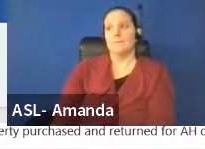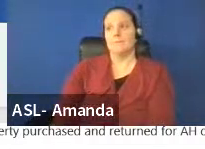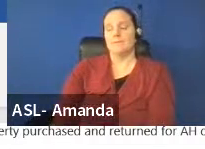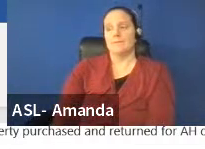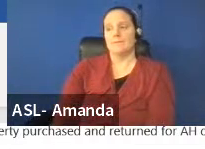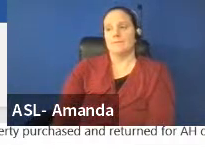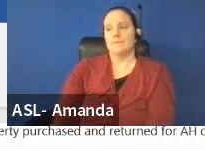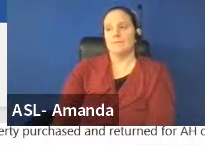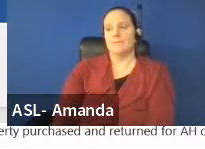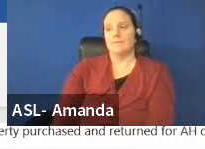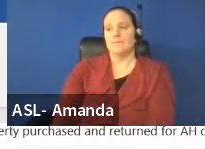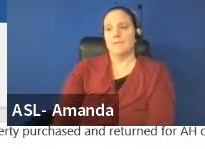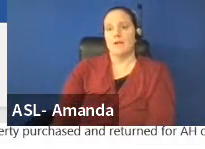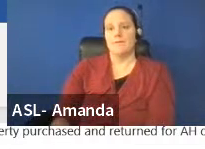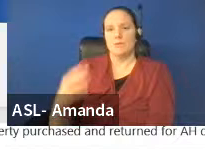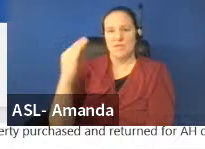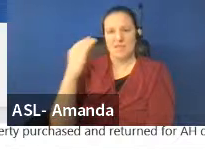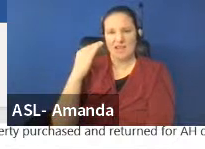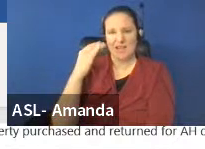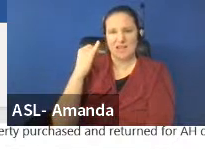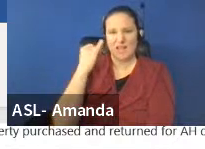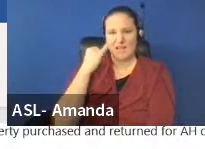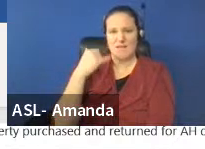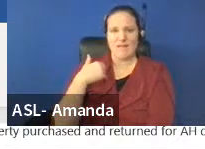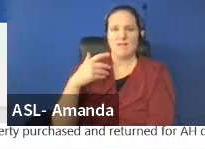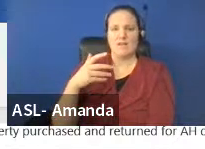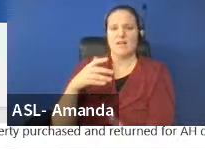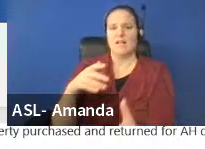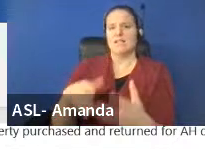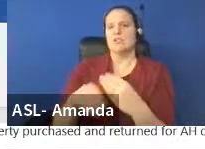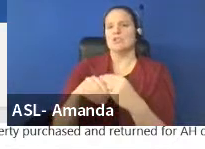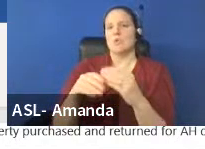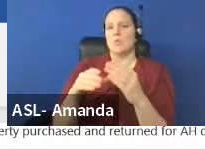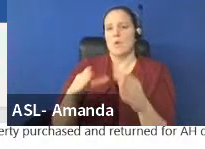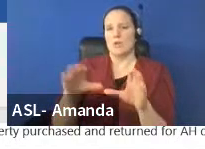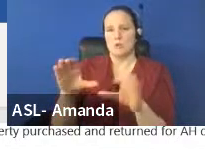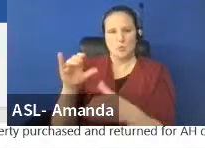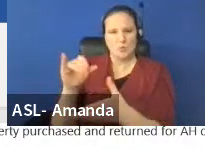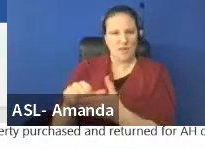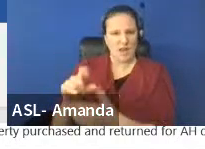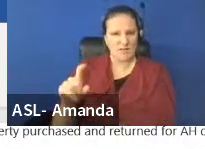need to think about if there's an additional way to do that.